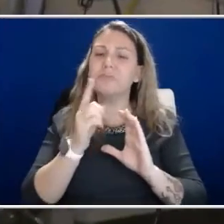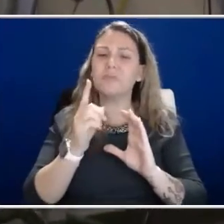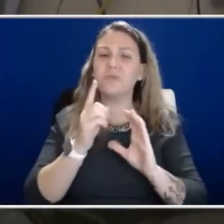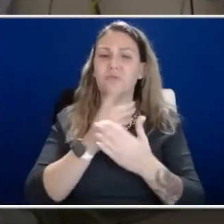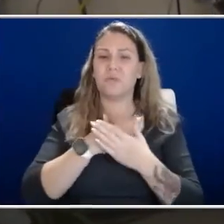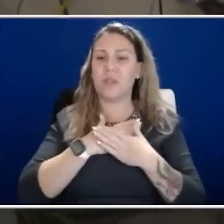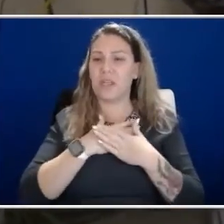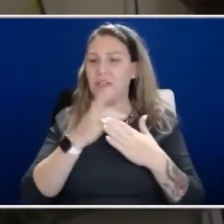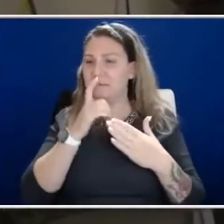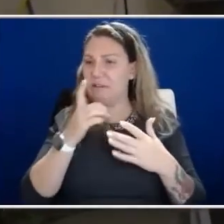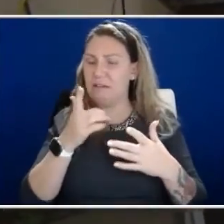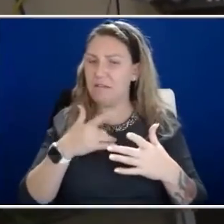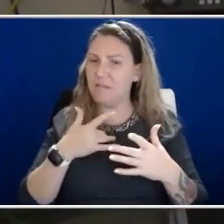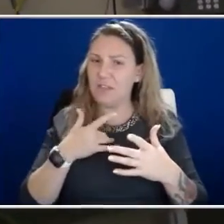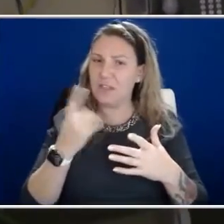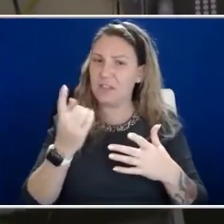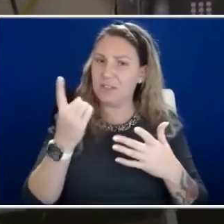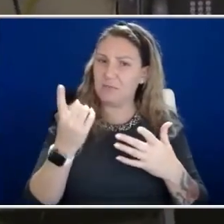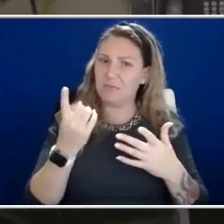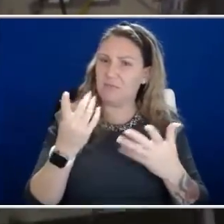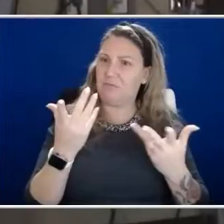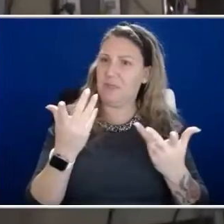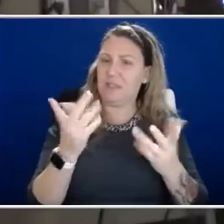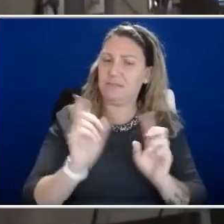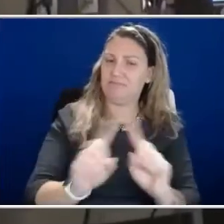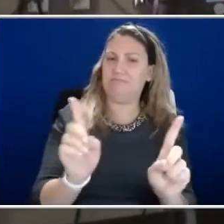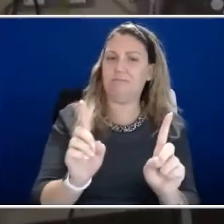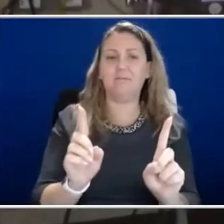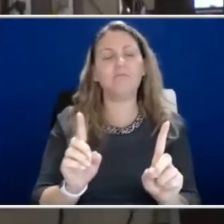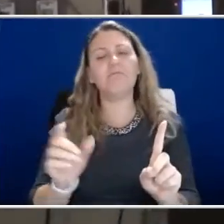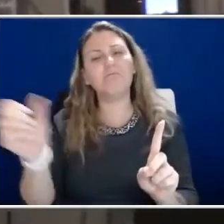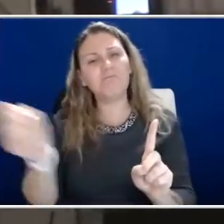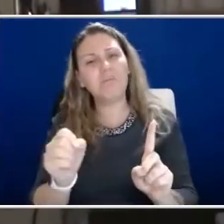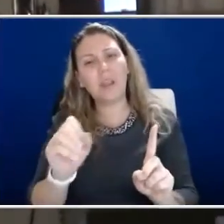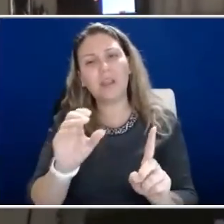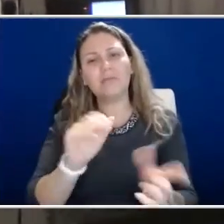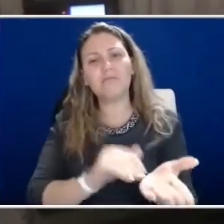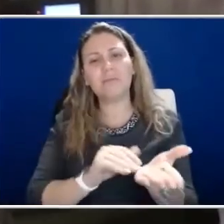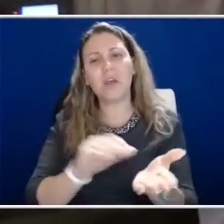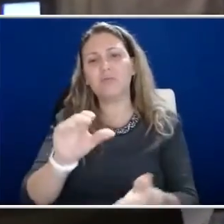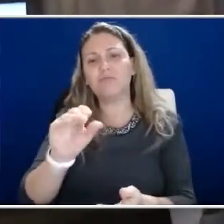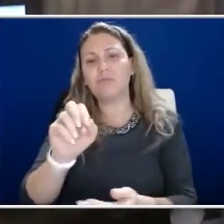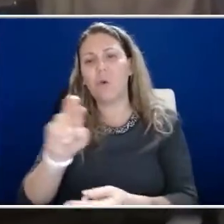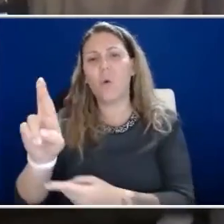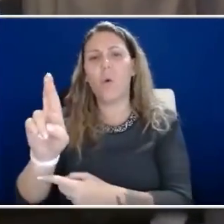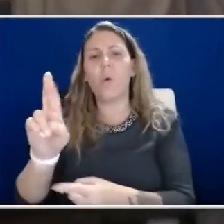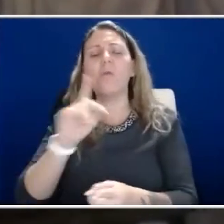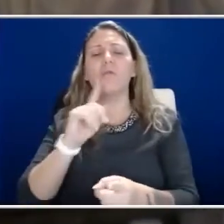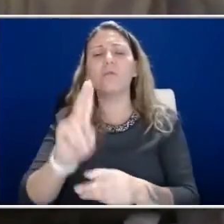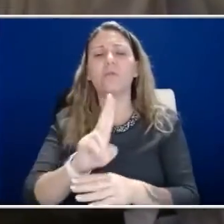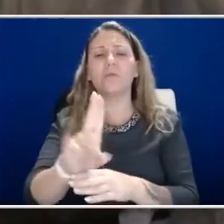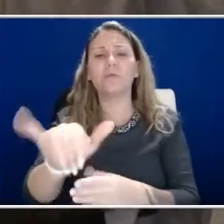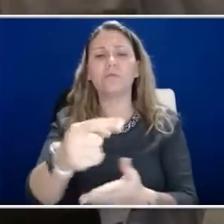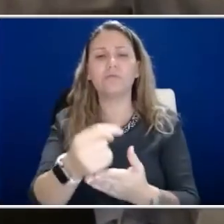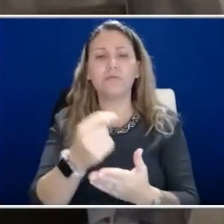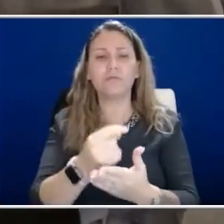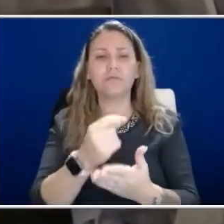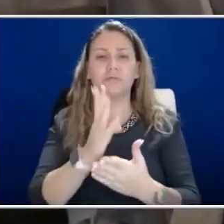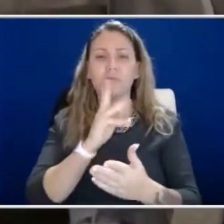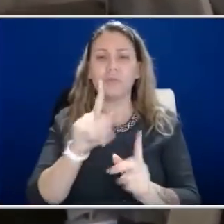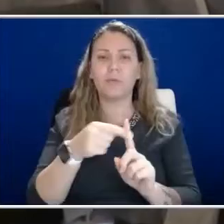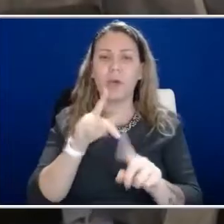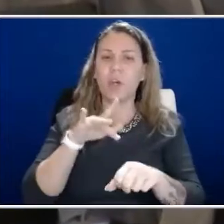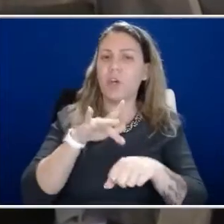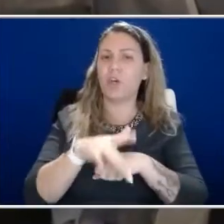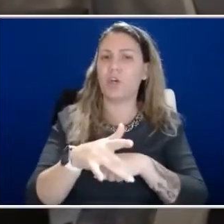want to bring in Dr. Orr again. Dr. Orr, you also use this treatment when it comes to, as we were talking about earlier in the program,